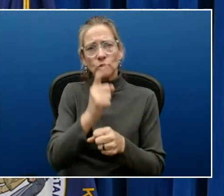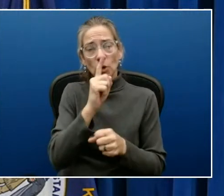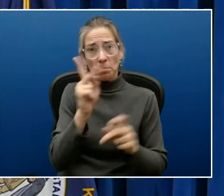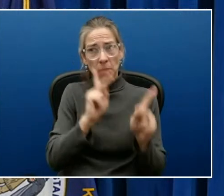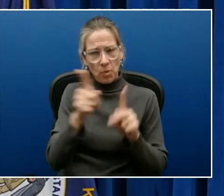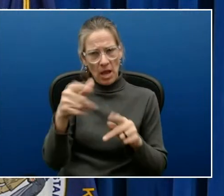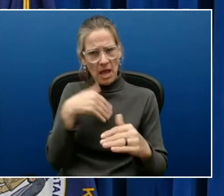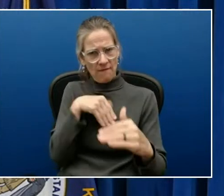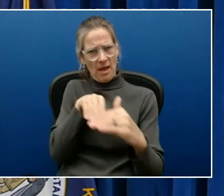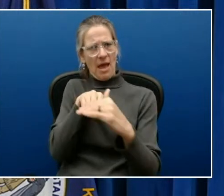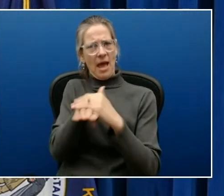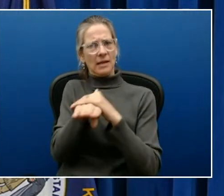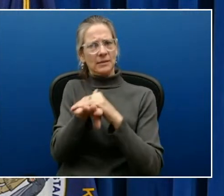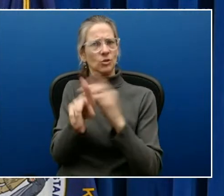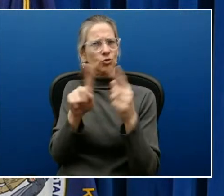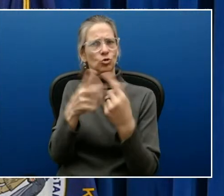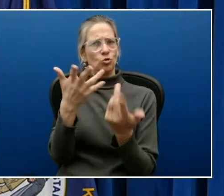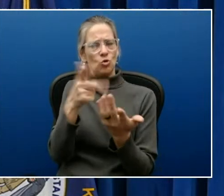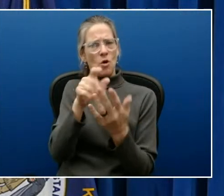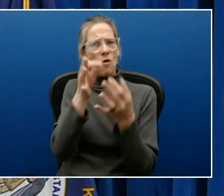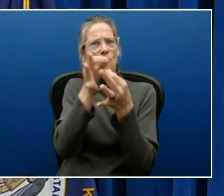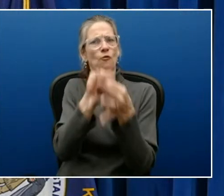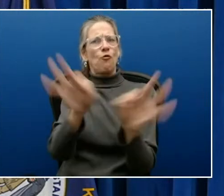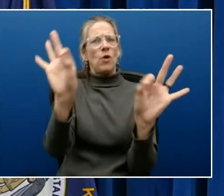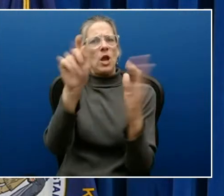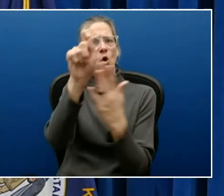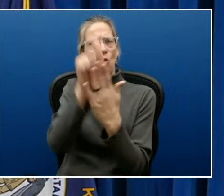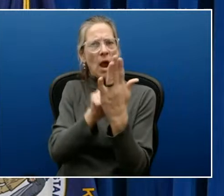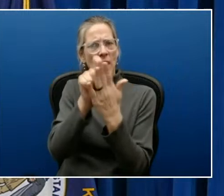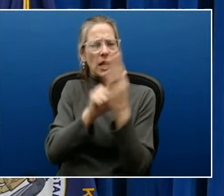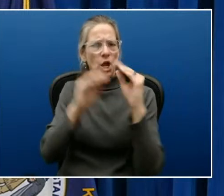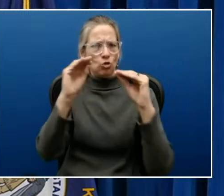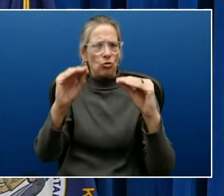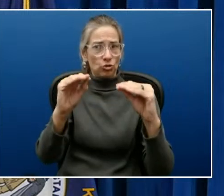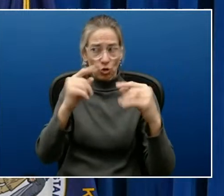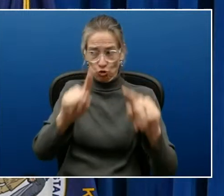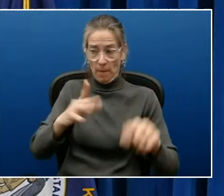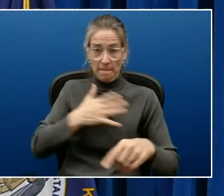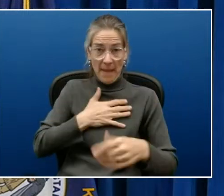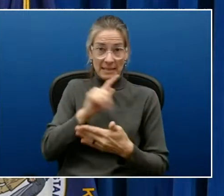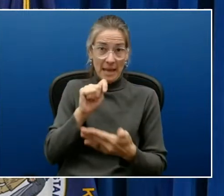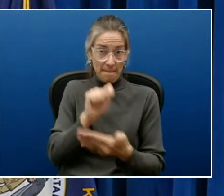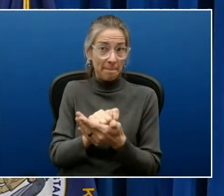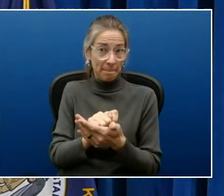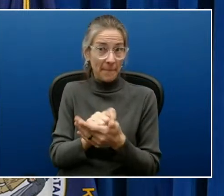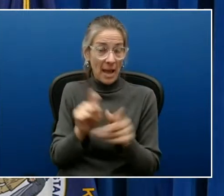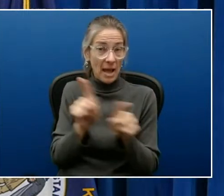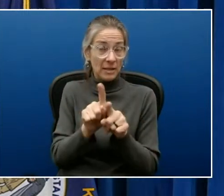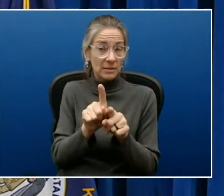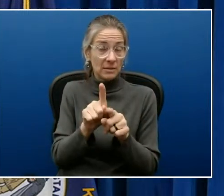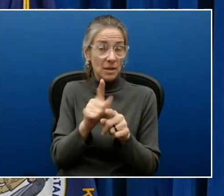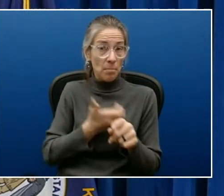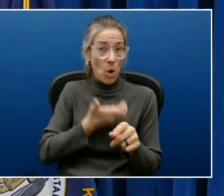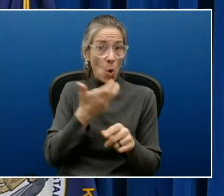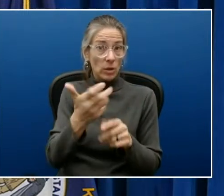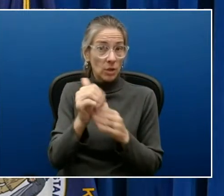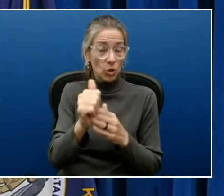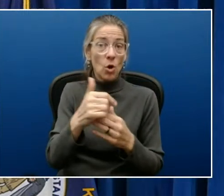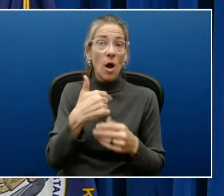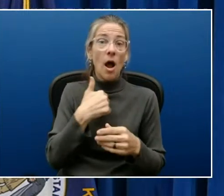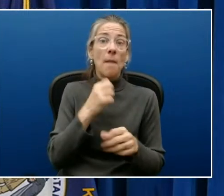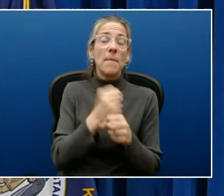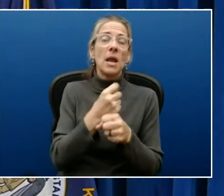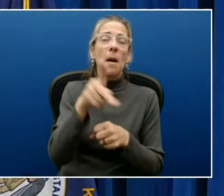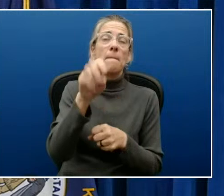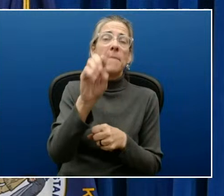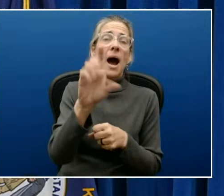free writing instruction during my time as Poet Laureate. So I created a podcast called Writing Lessons. In